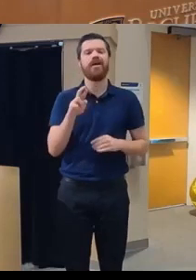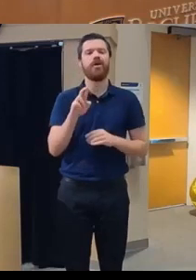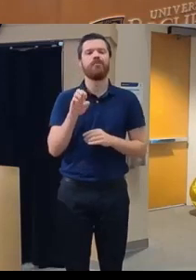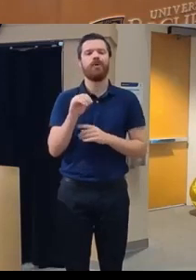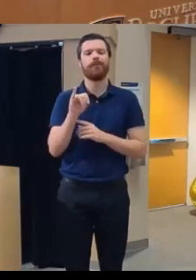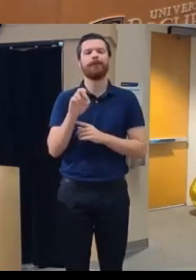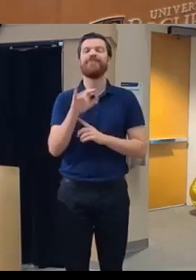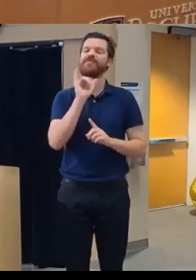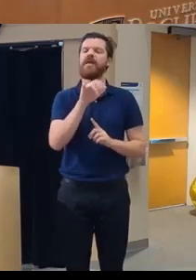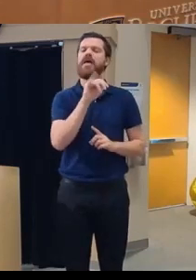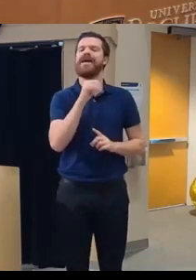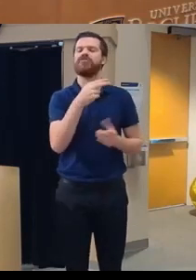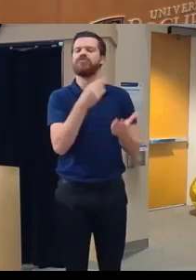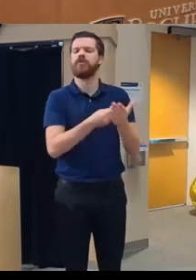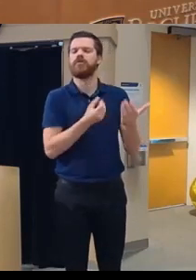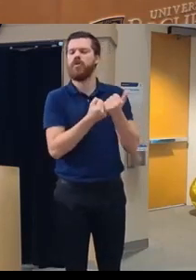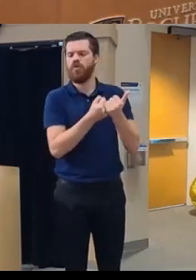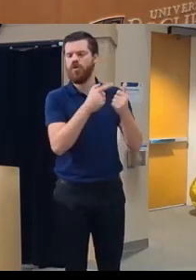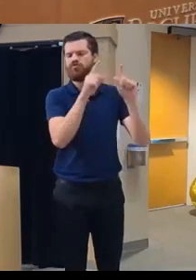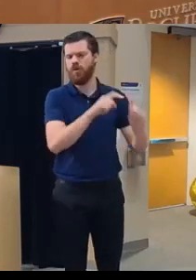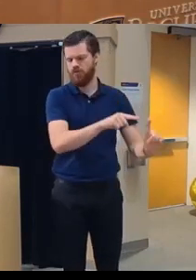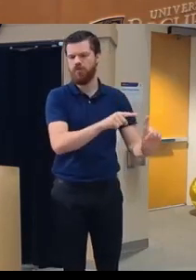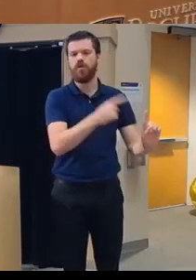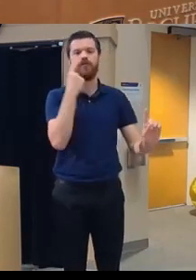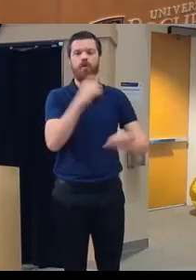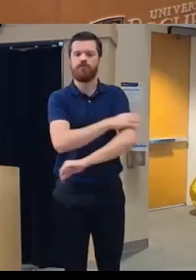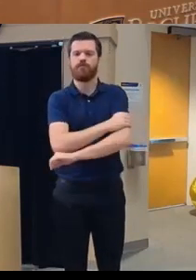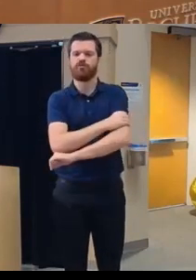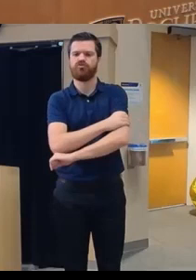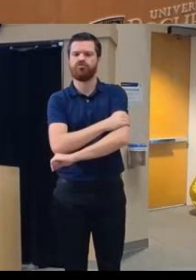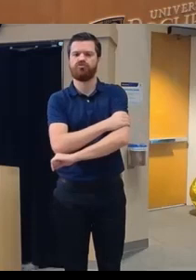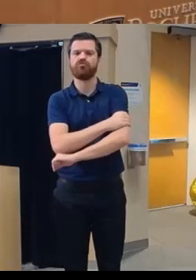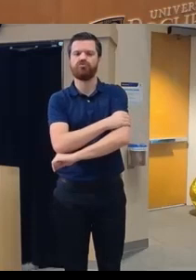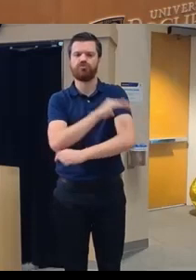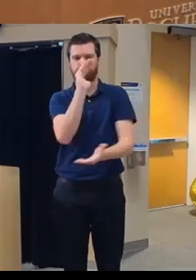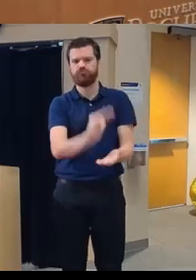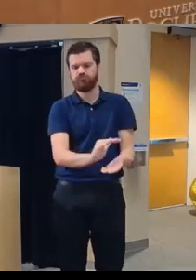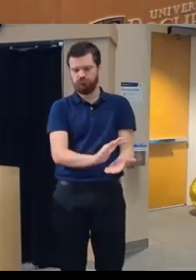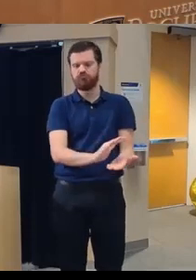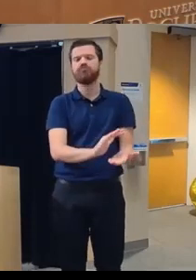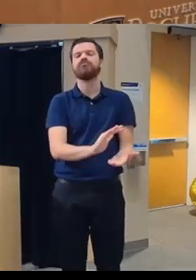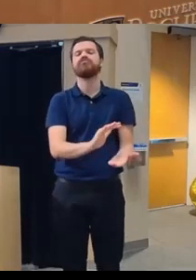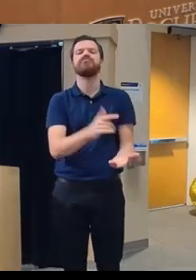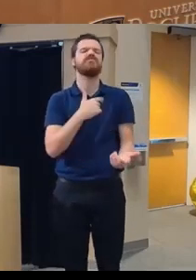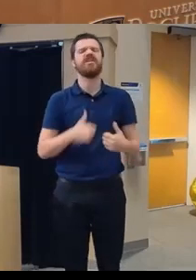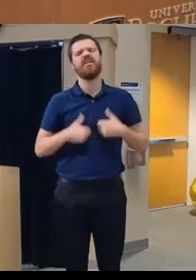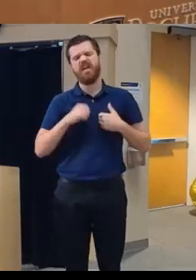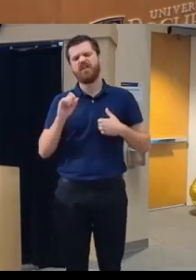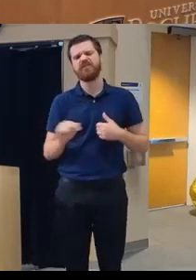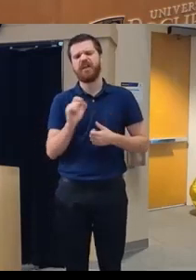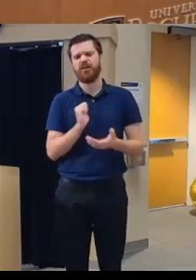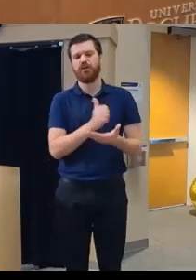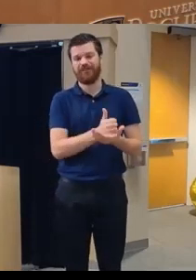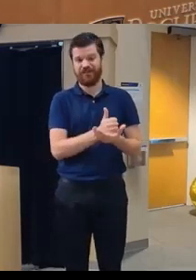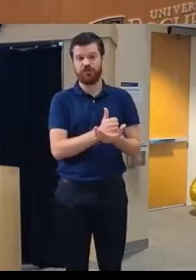an NIH-funded trial that was for blood pressure reduction in a lifestyle intervention. And